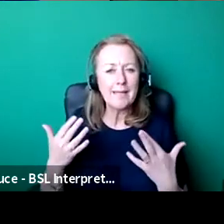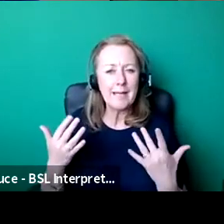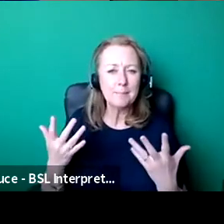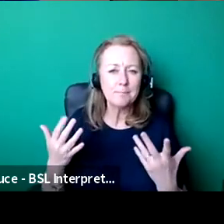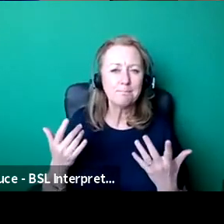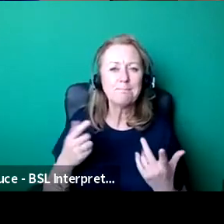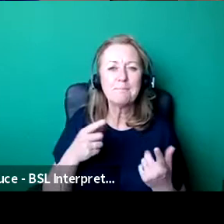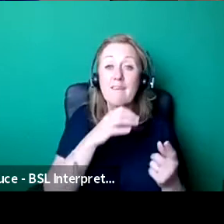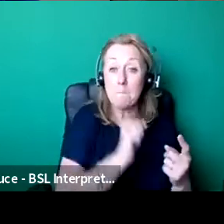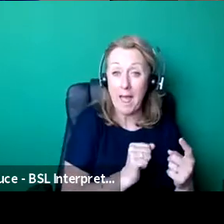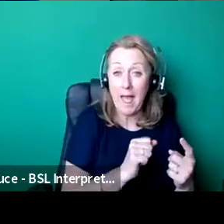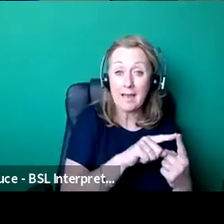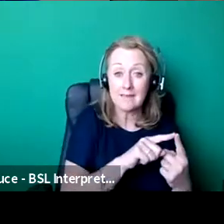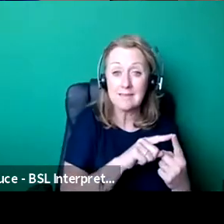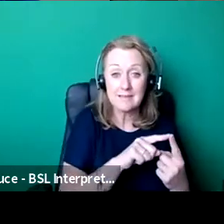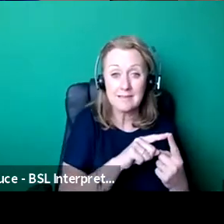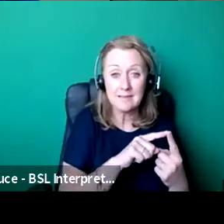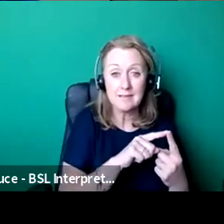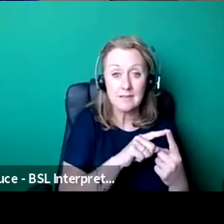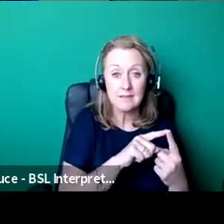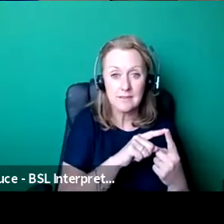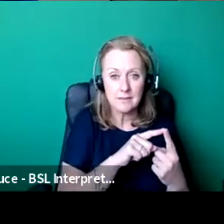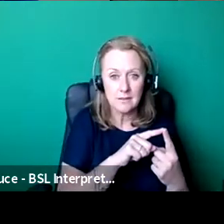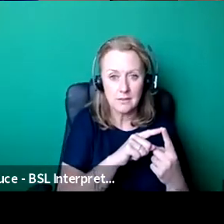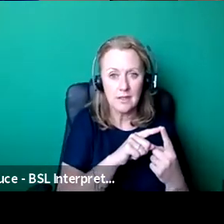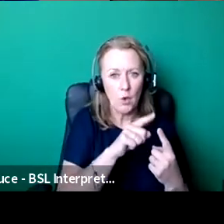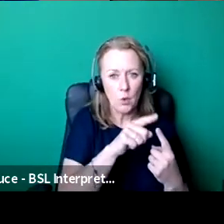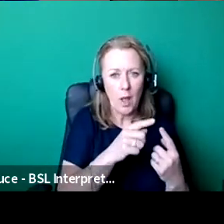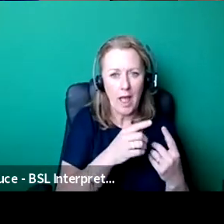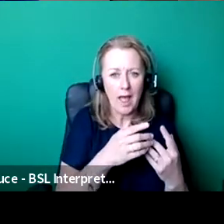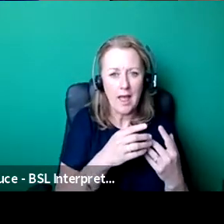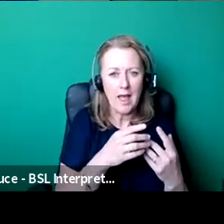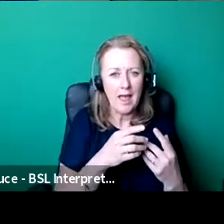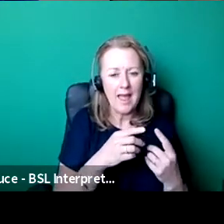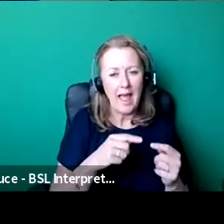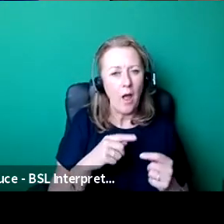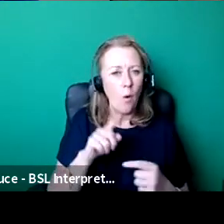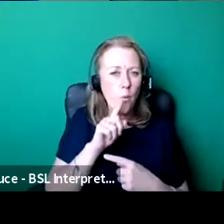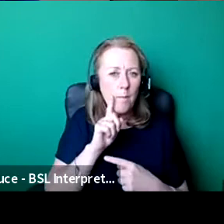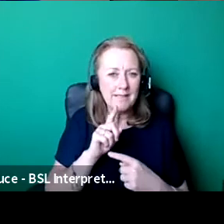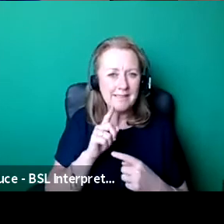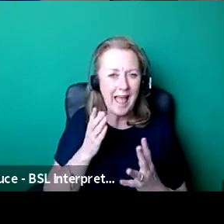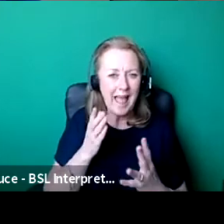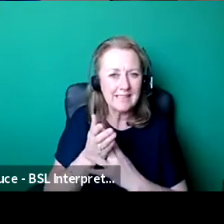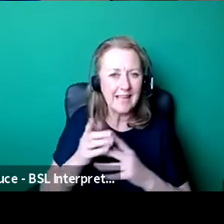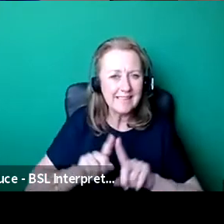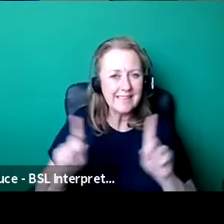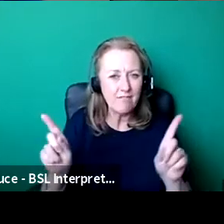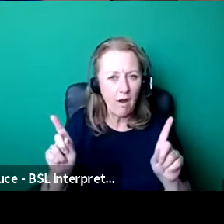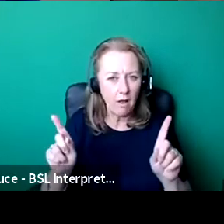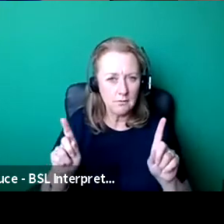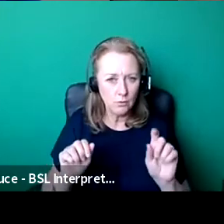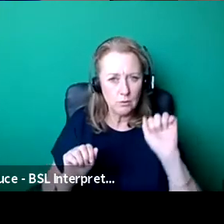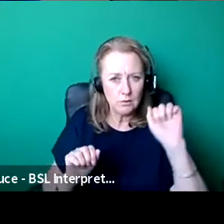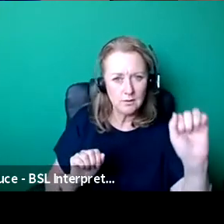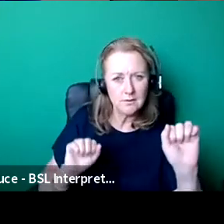if you're a man, you're not going to have the same access to a Libyan home like a woman can. which I'm